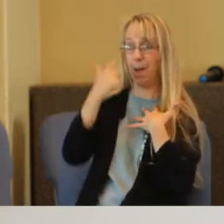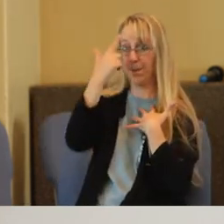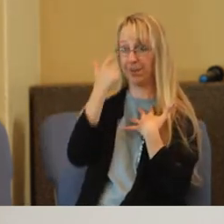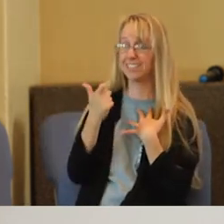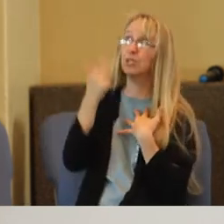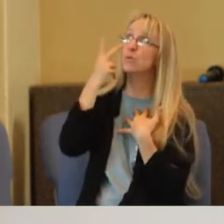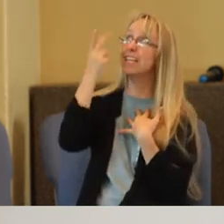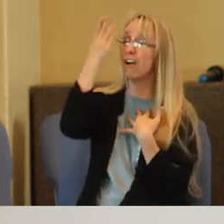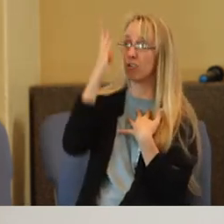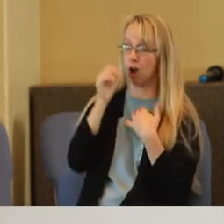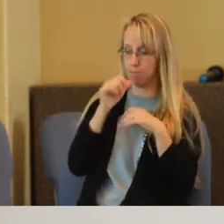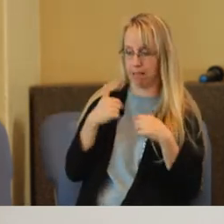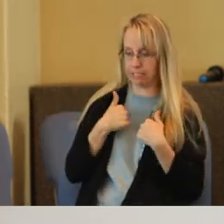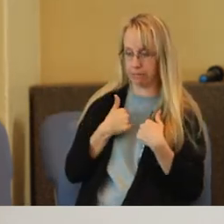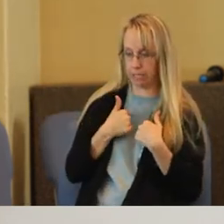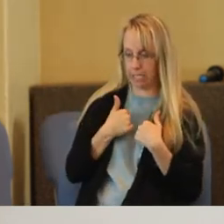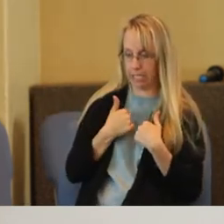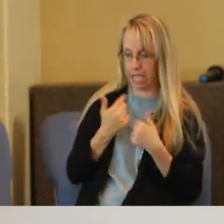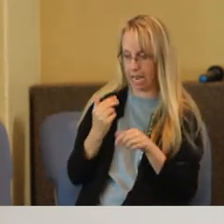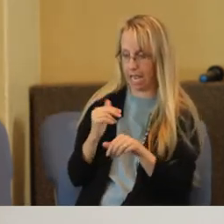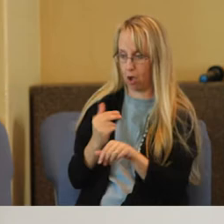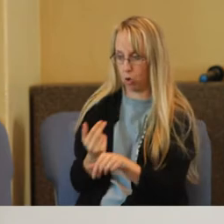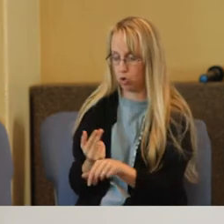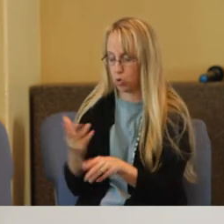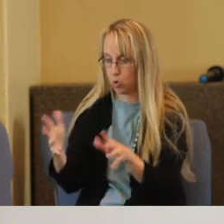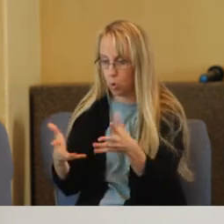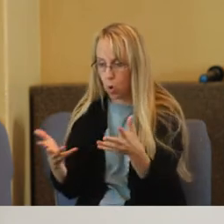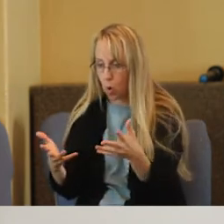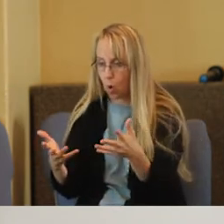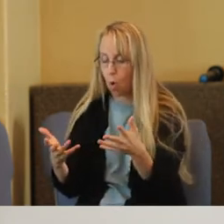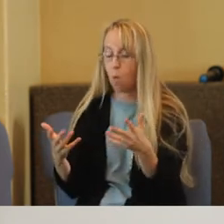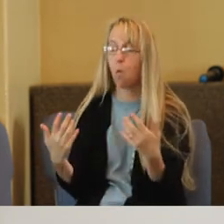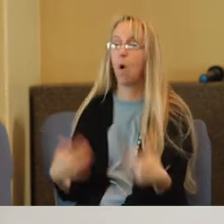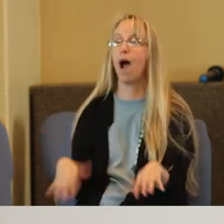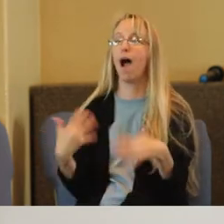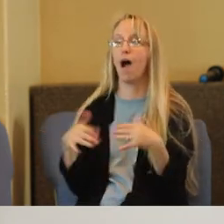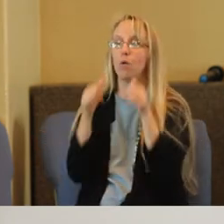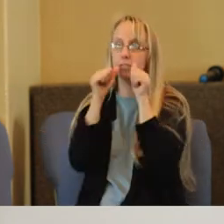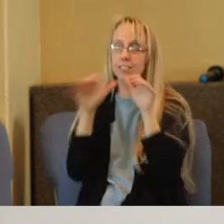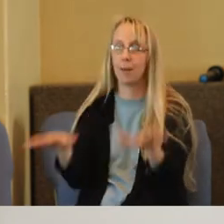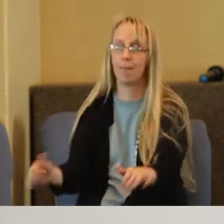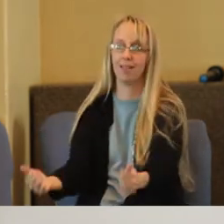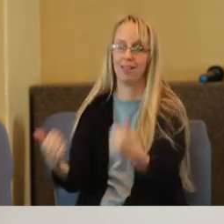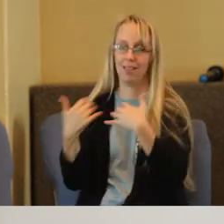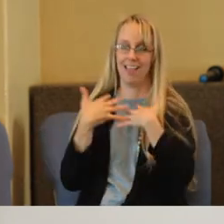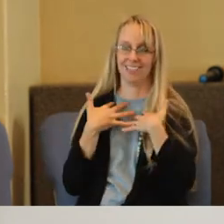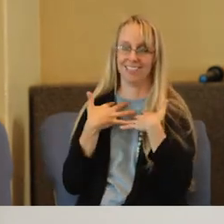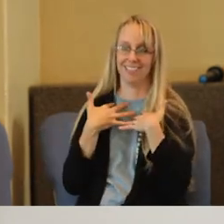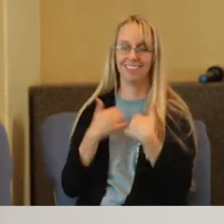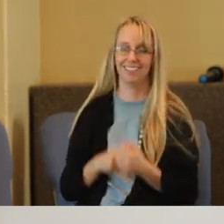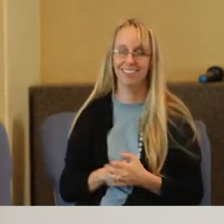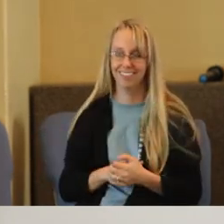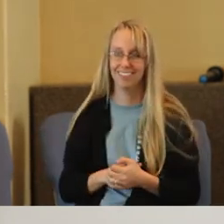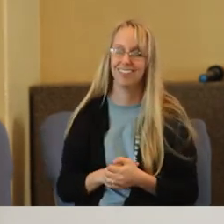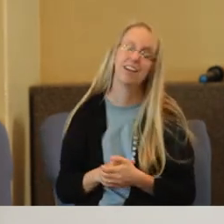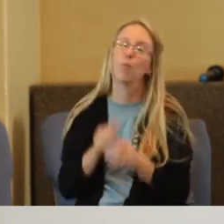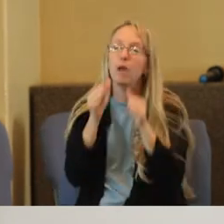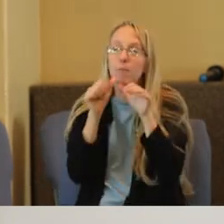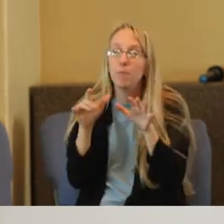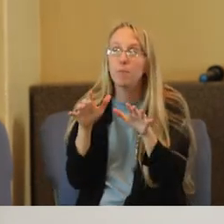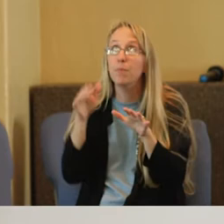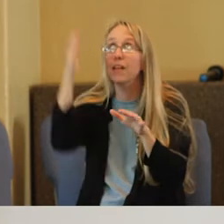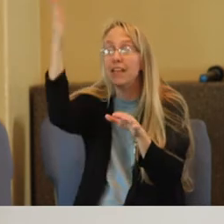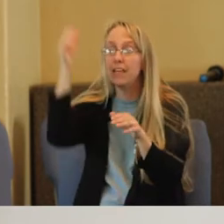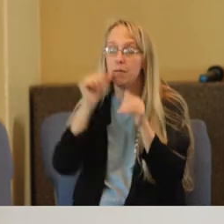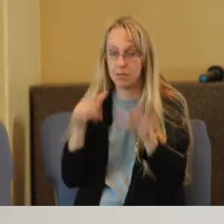get to experience God using you in other people's lives, and it is a wonderful blessing, and He blesses us so that we can